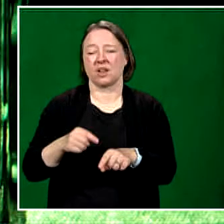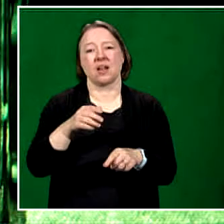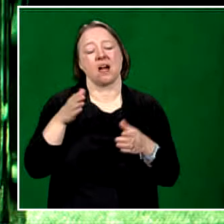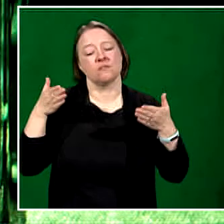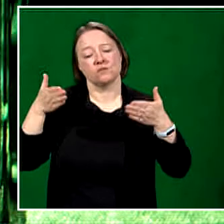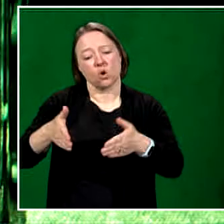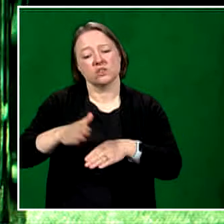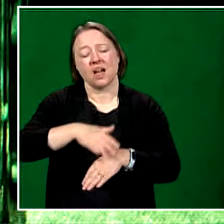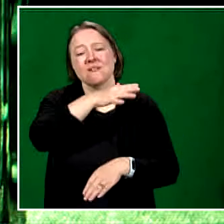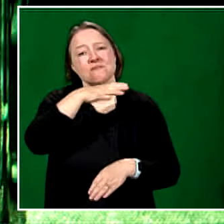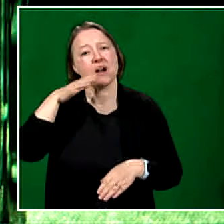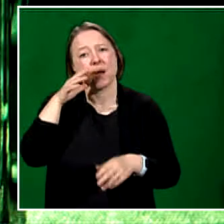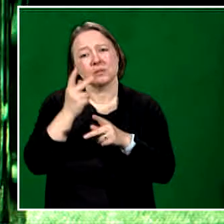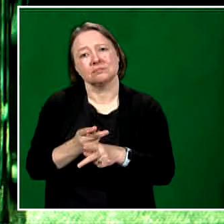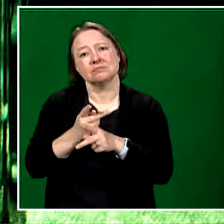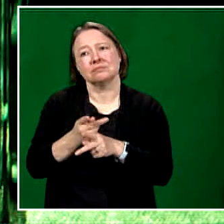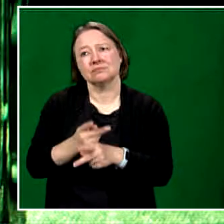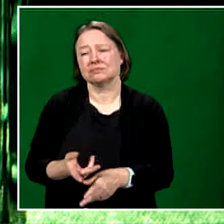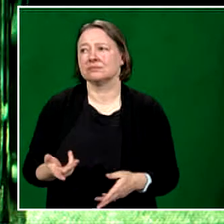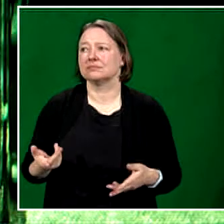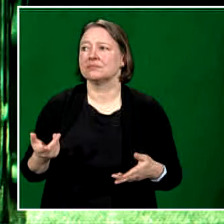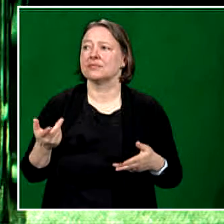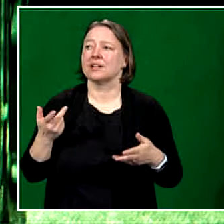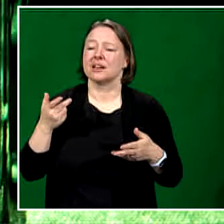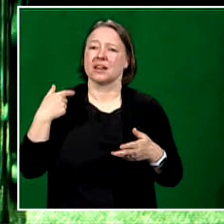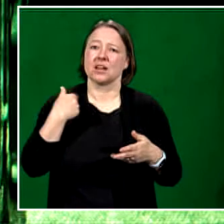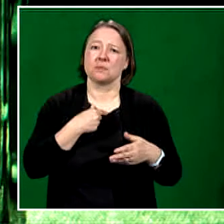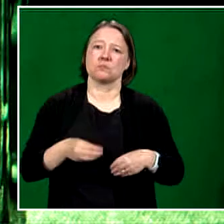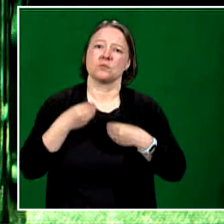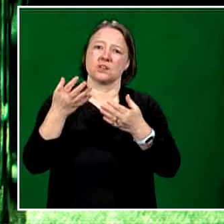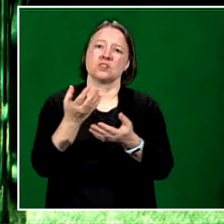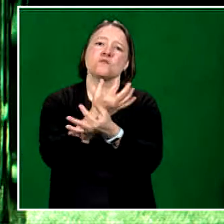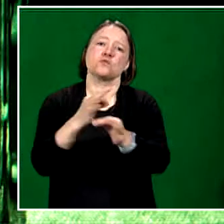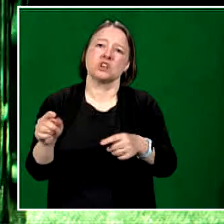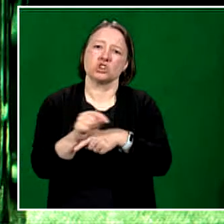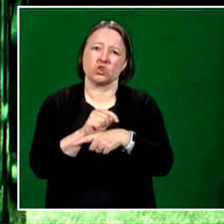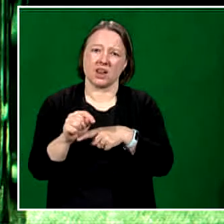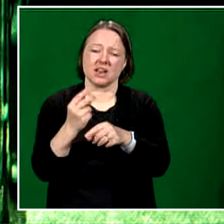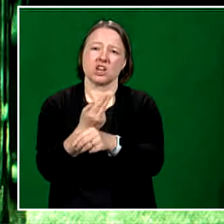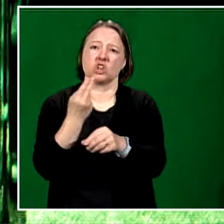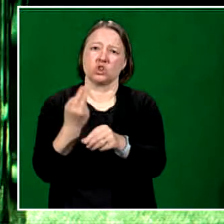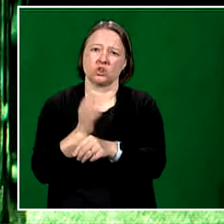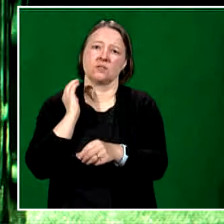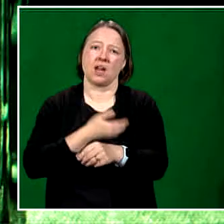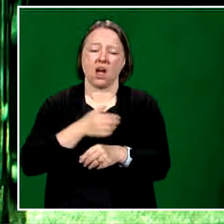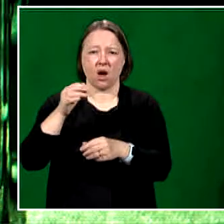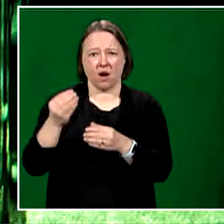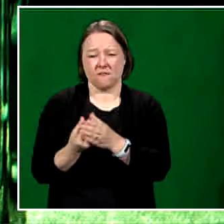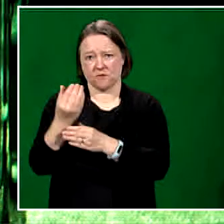care that is founded on provision of free training on the use of our fertilizer.